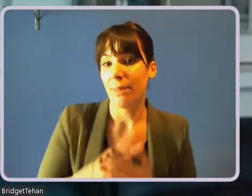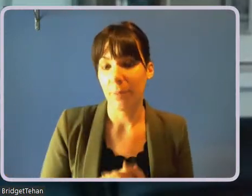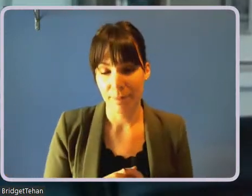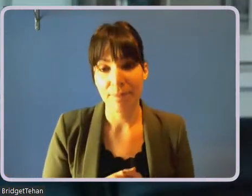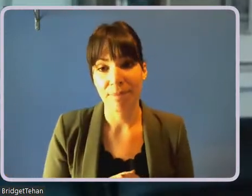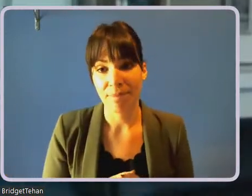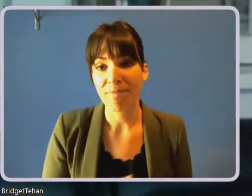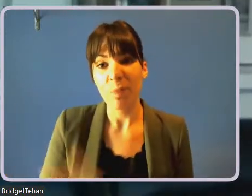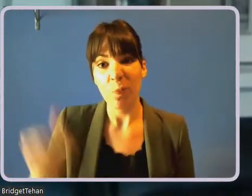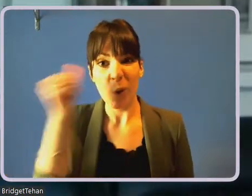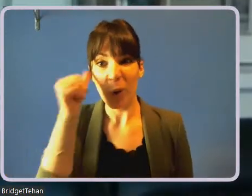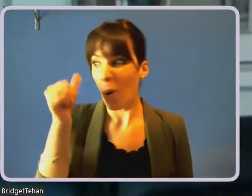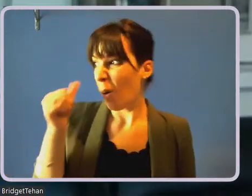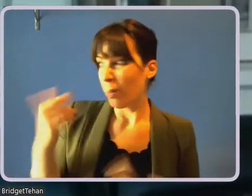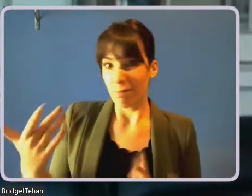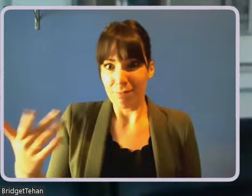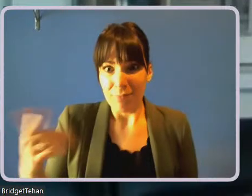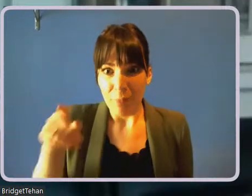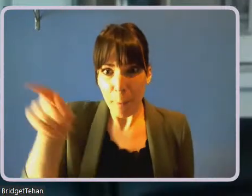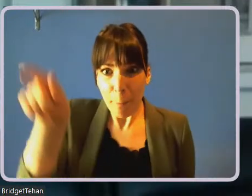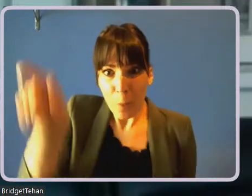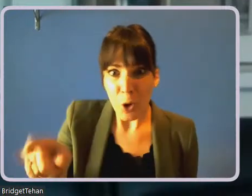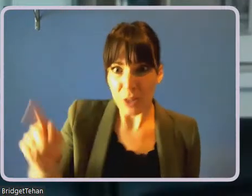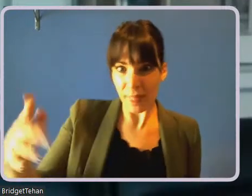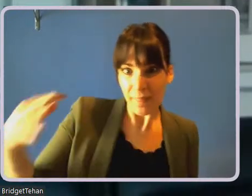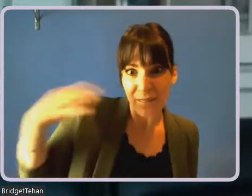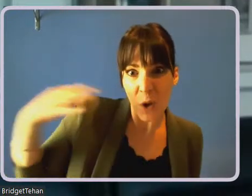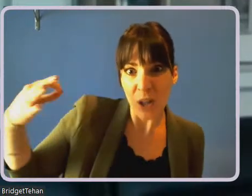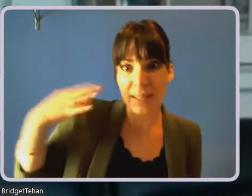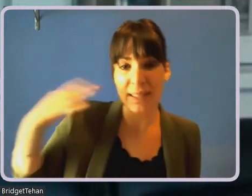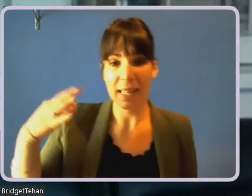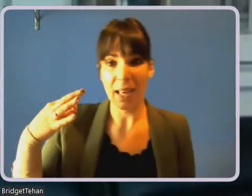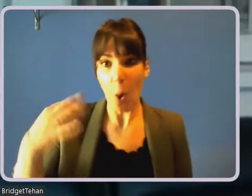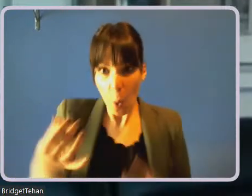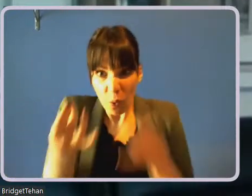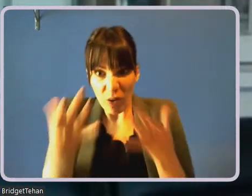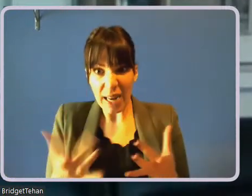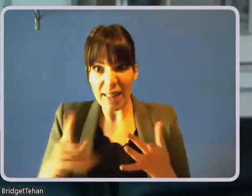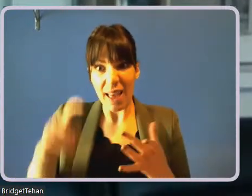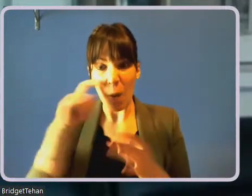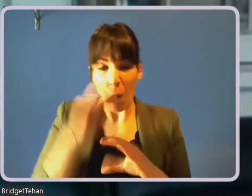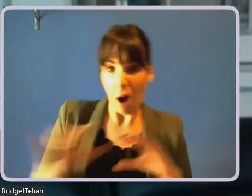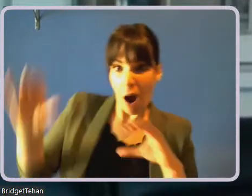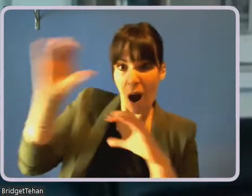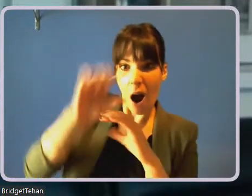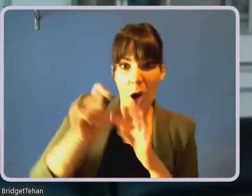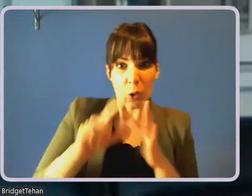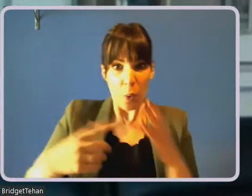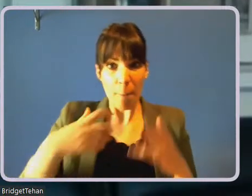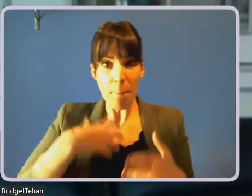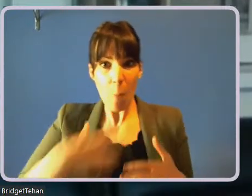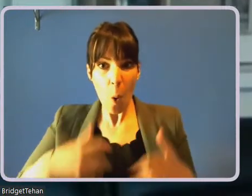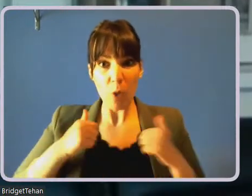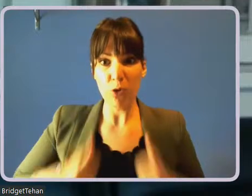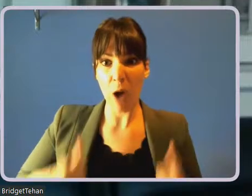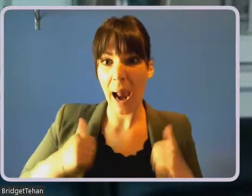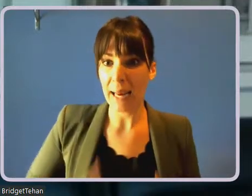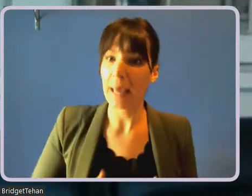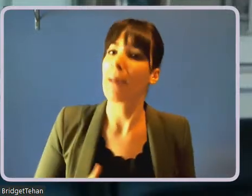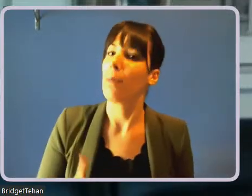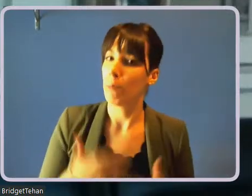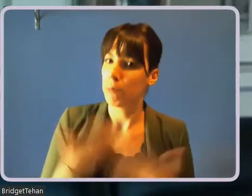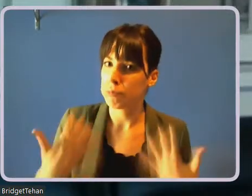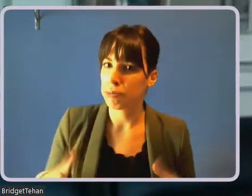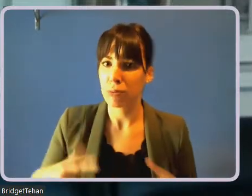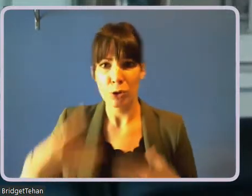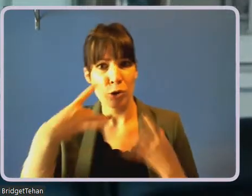even, set aside additional time to undergo training and to think about these things is really a credit to the organisation,